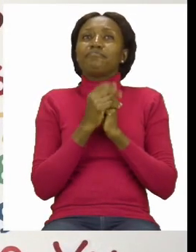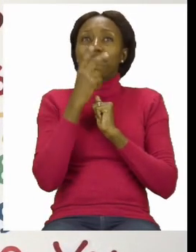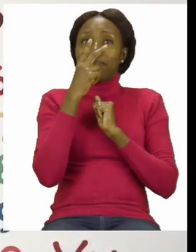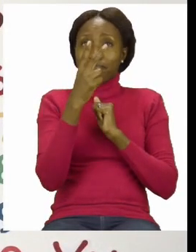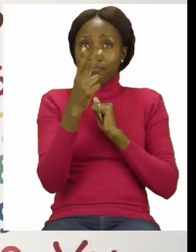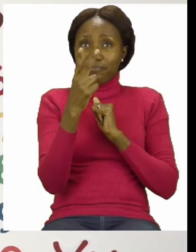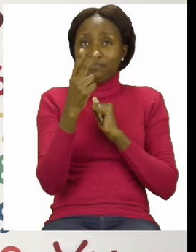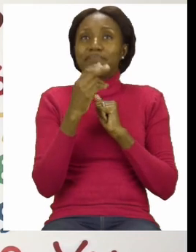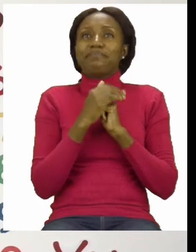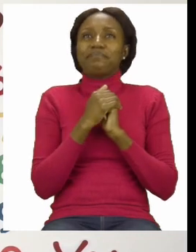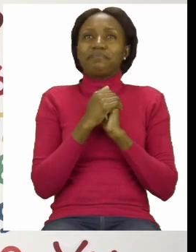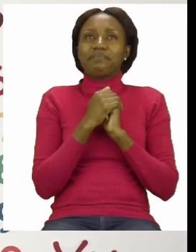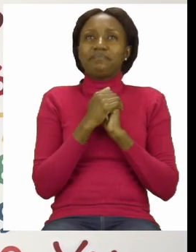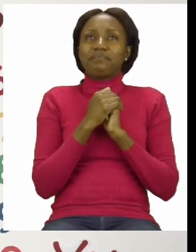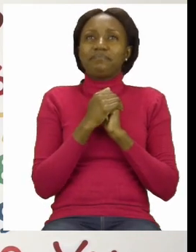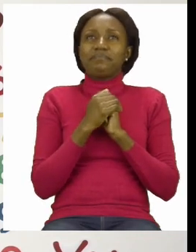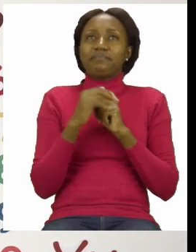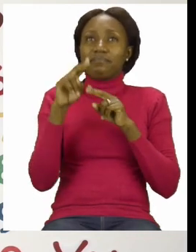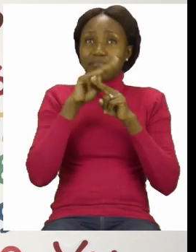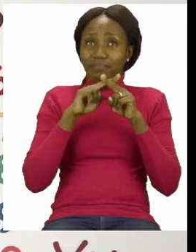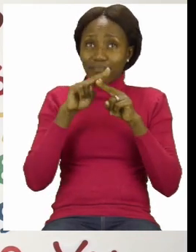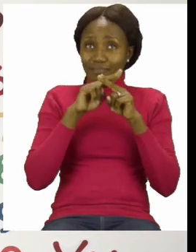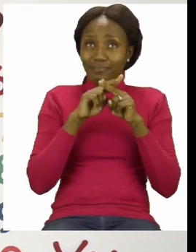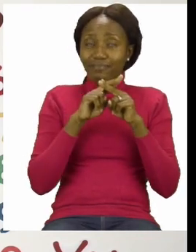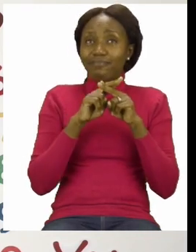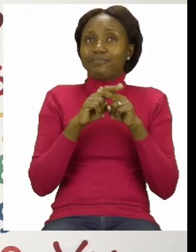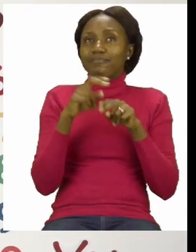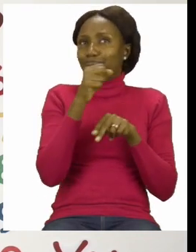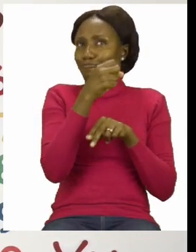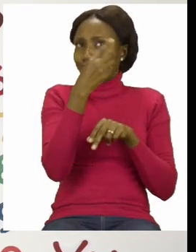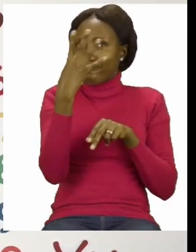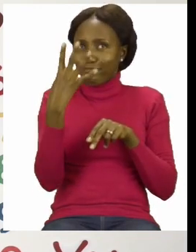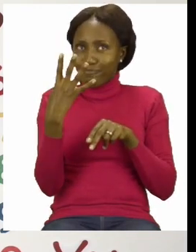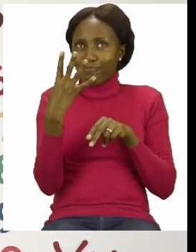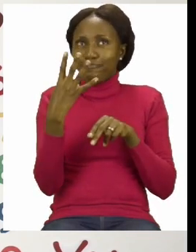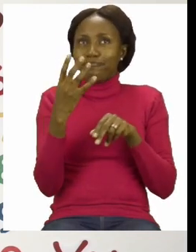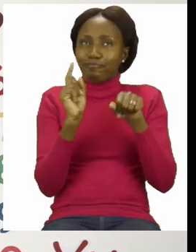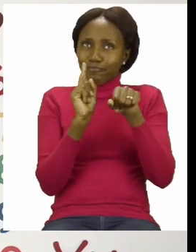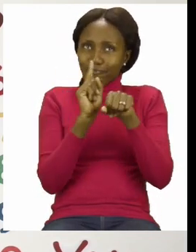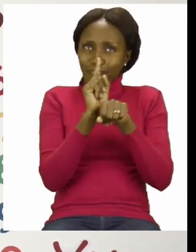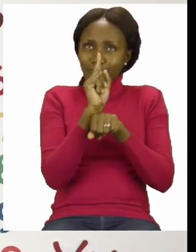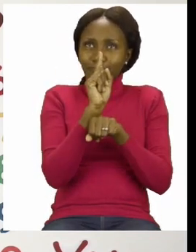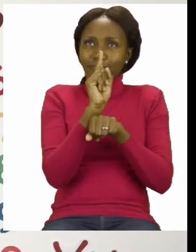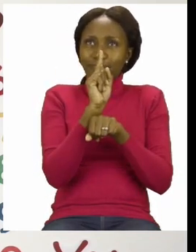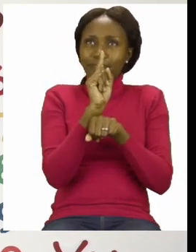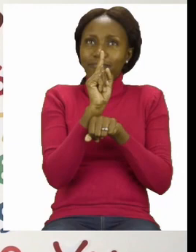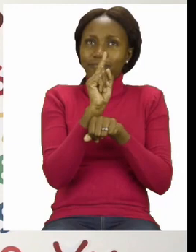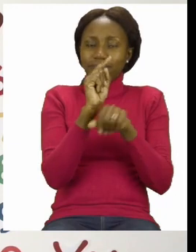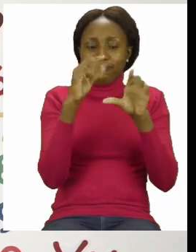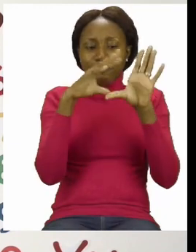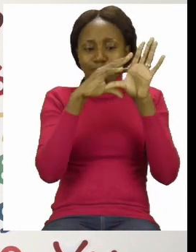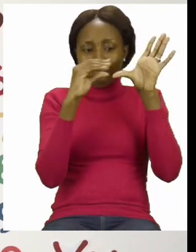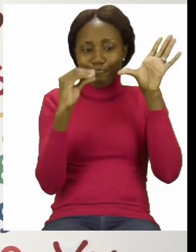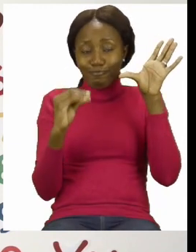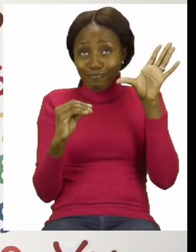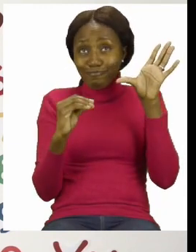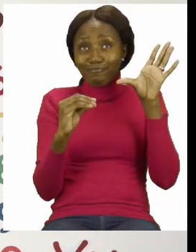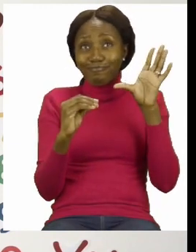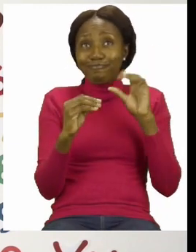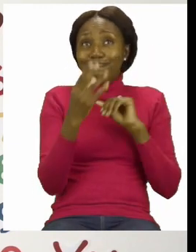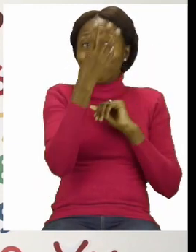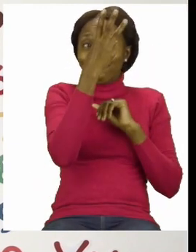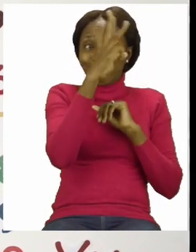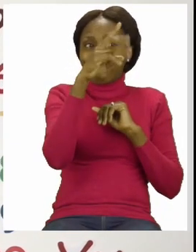number line here, which I'm going to use for both of them. Let's start with the leaf that says 6